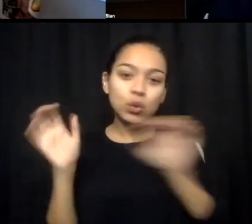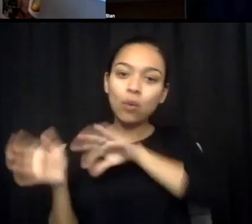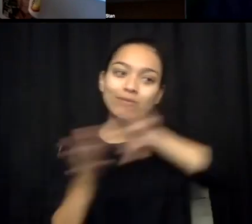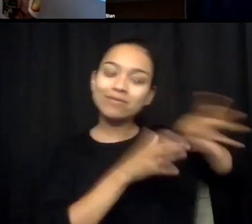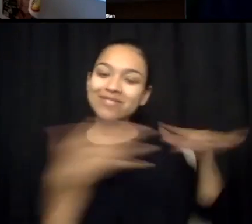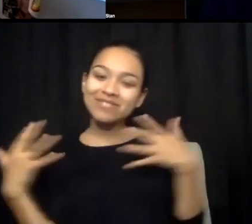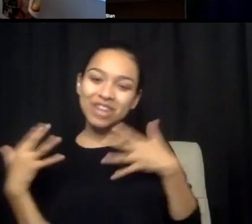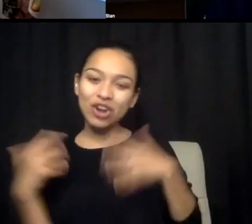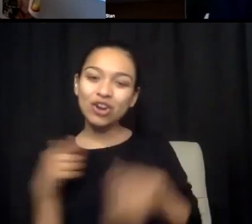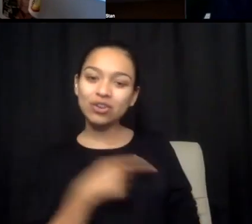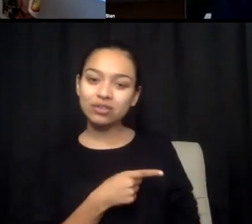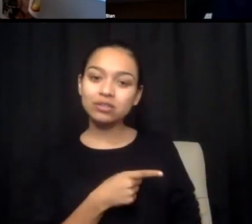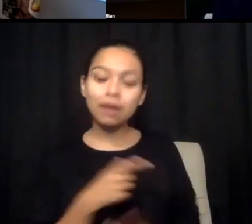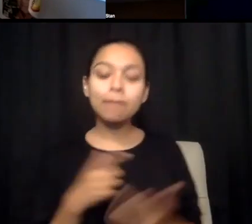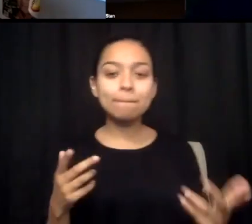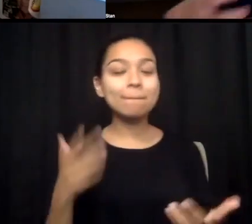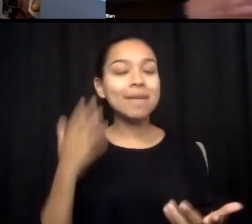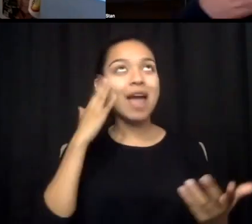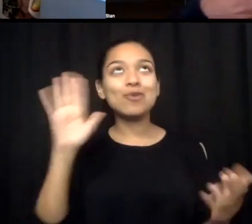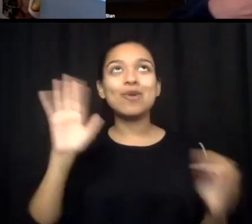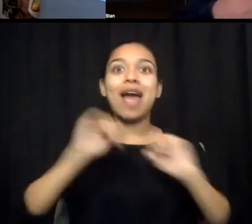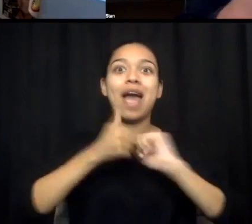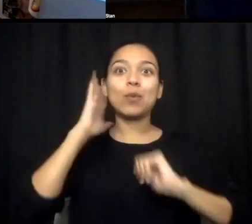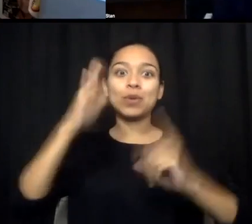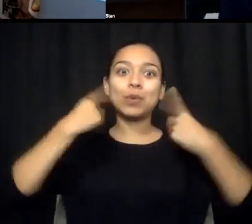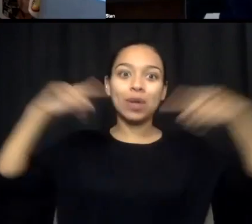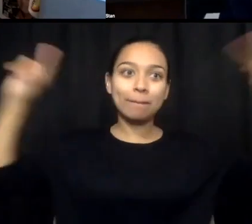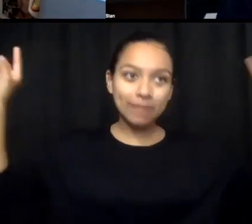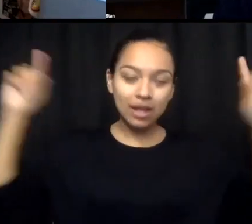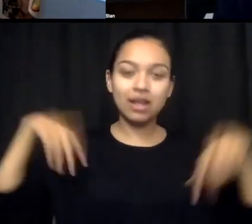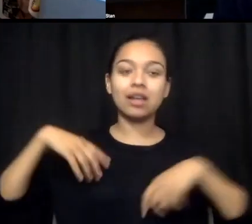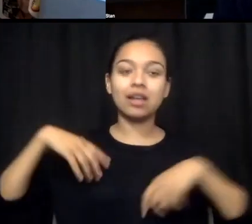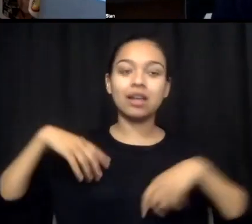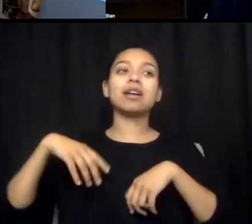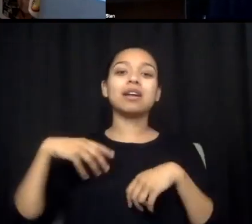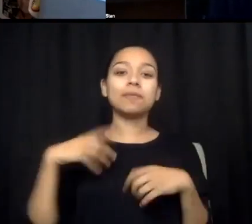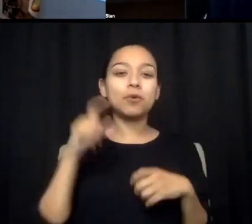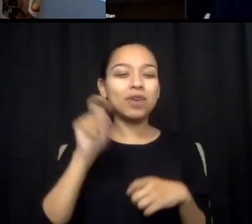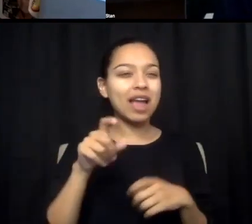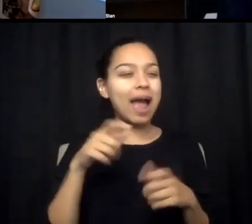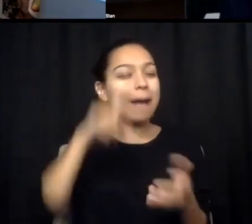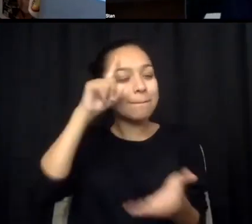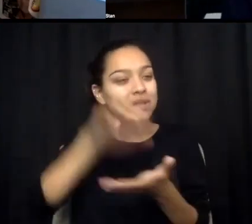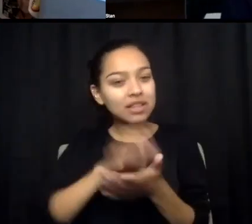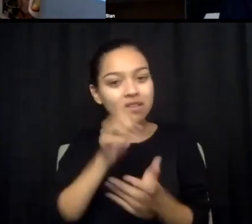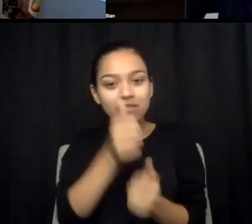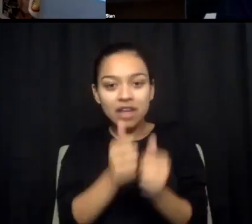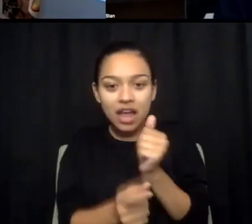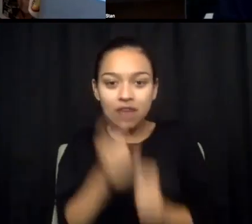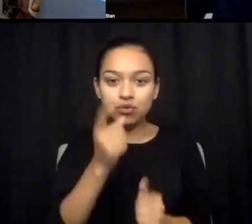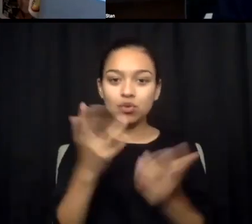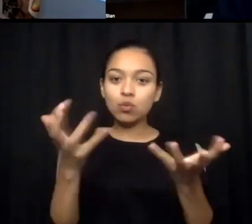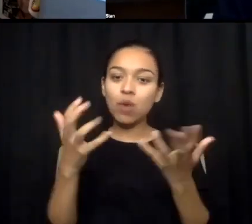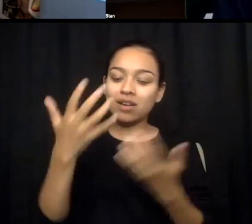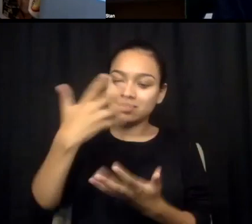I don't know how, but we've got to somehow see where we can. I believe everybody just wants to be surrounded by